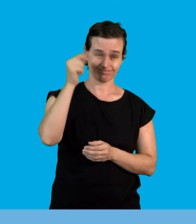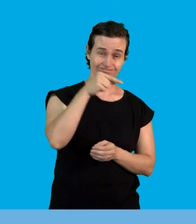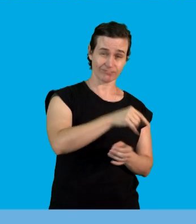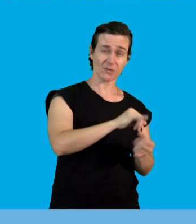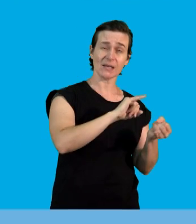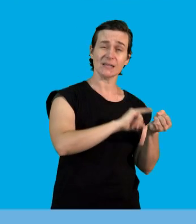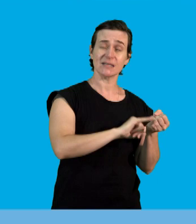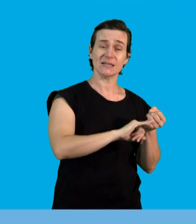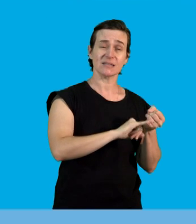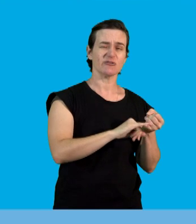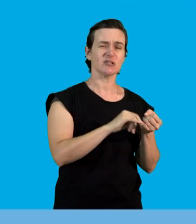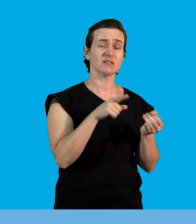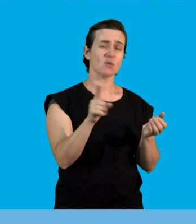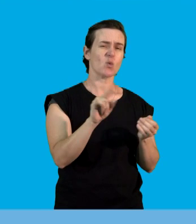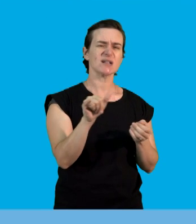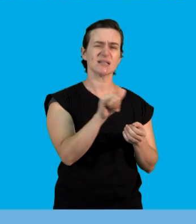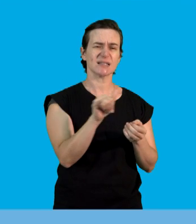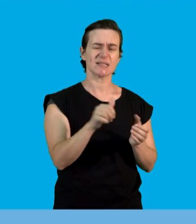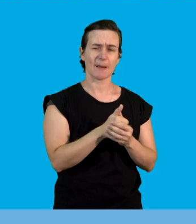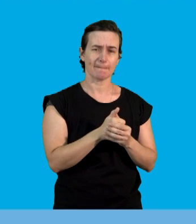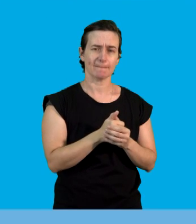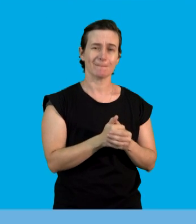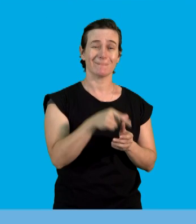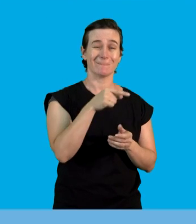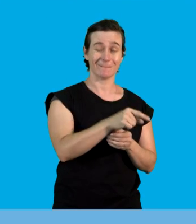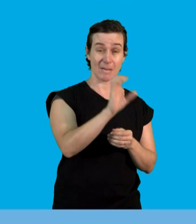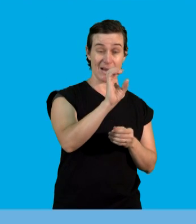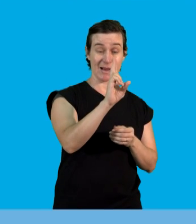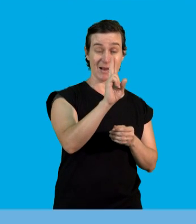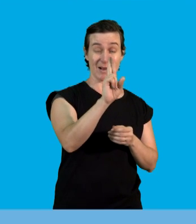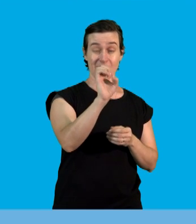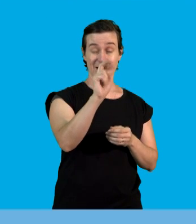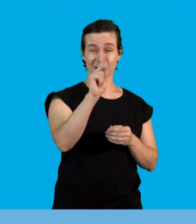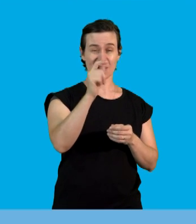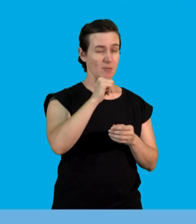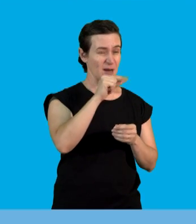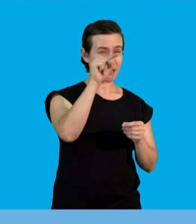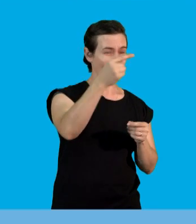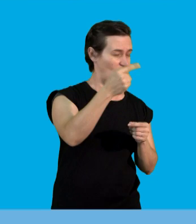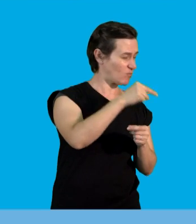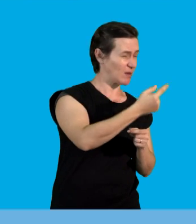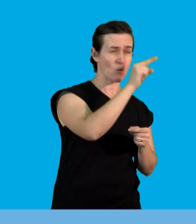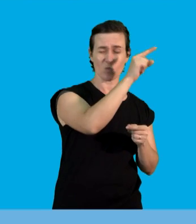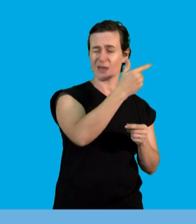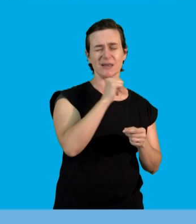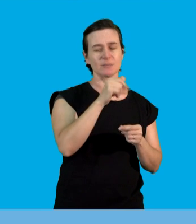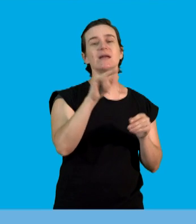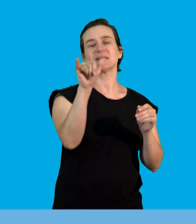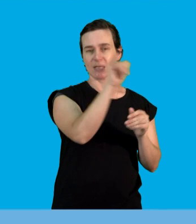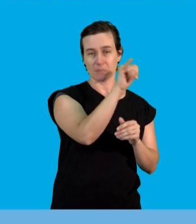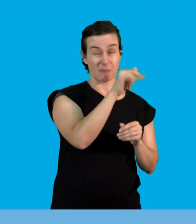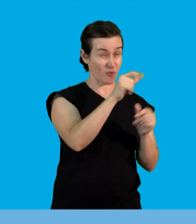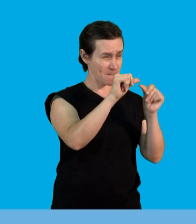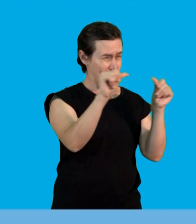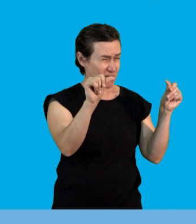going to remain the same here? The current is going to remain the same at each and every point because there's only just one pathway for that